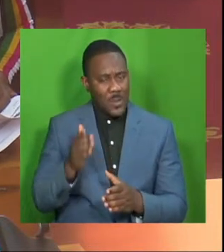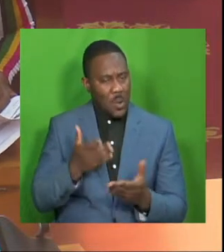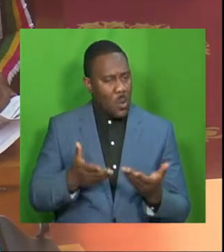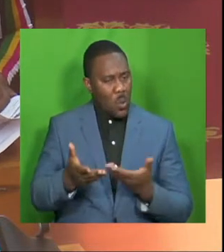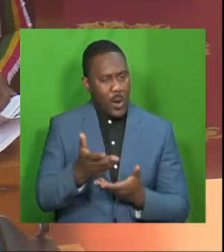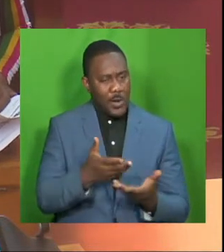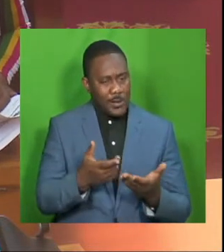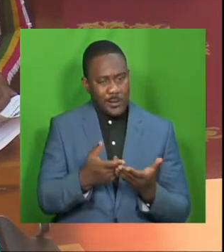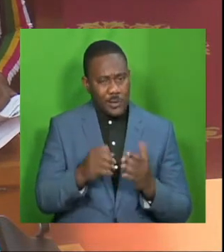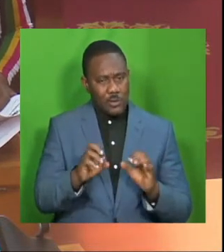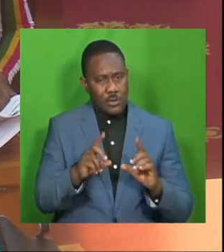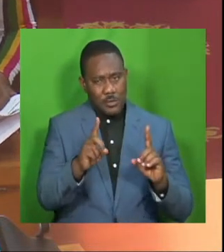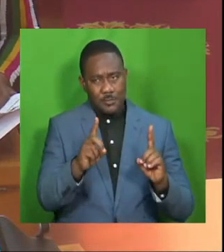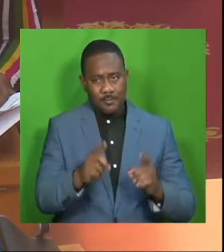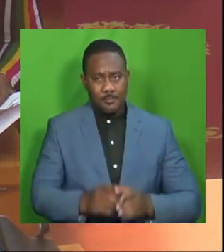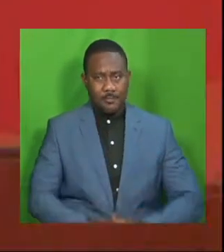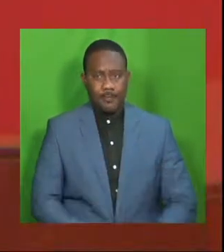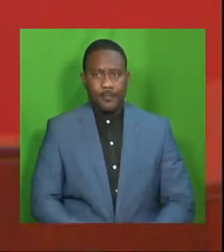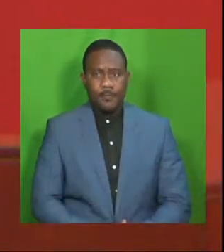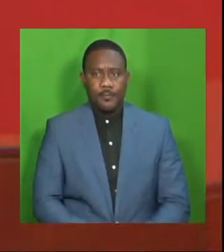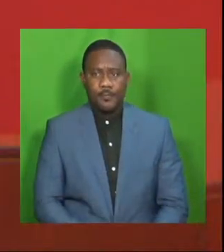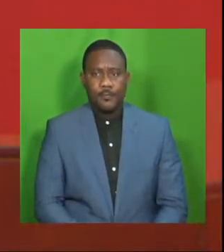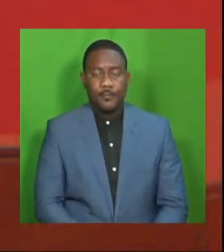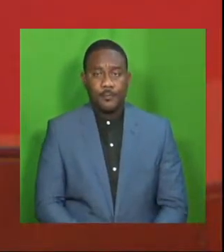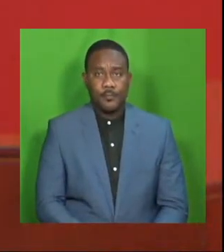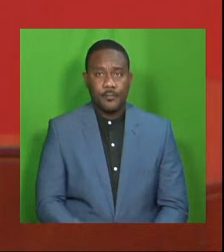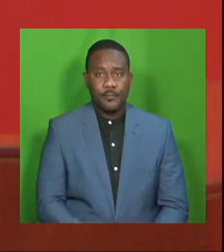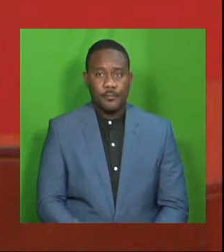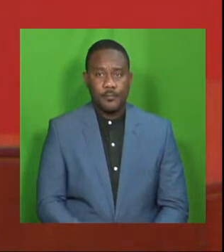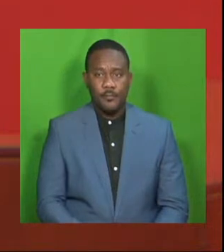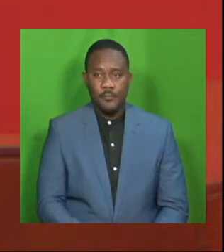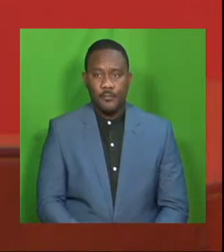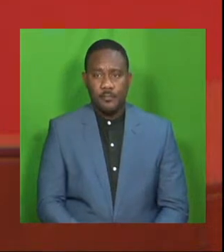and sensitizations. Thank you.